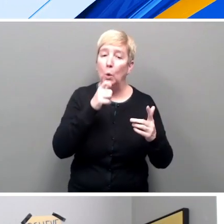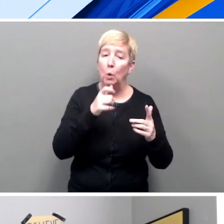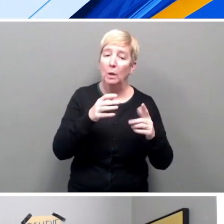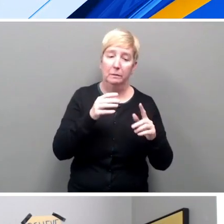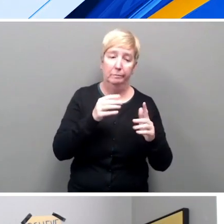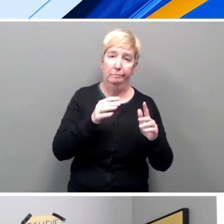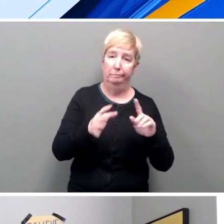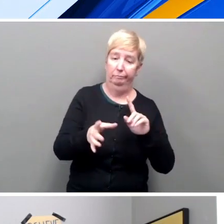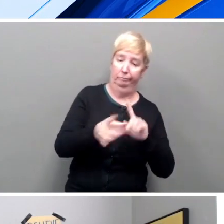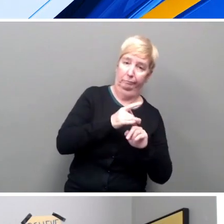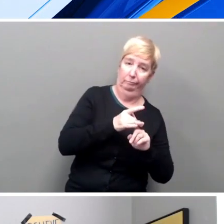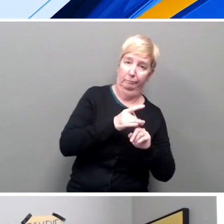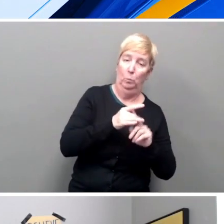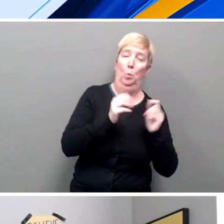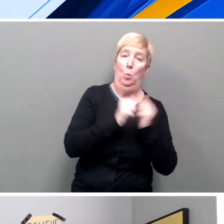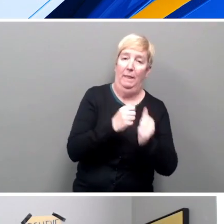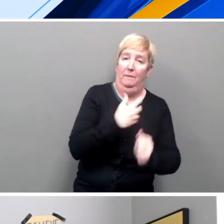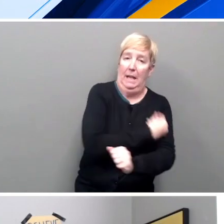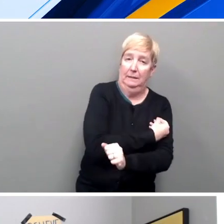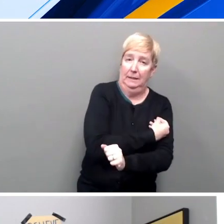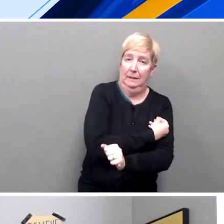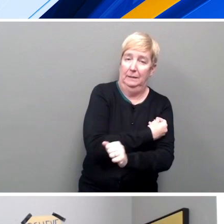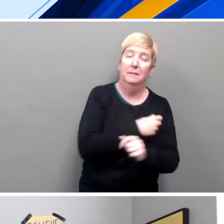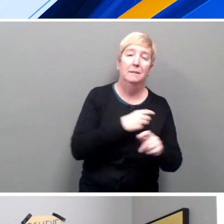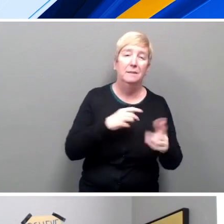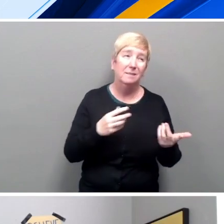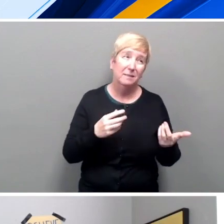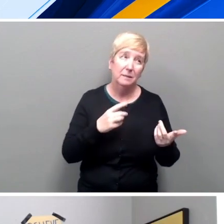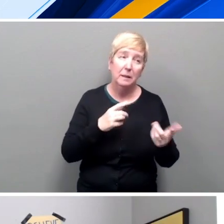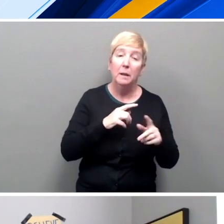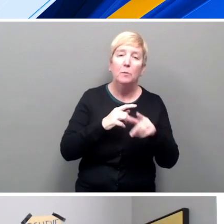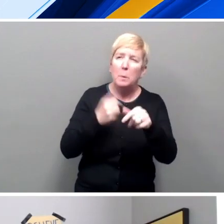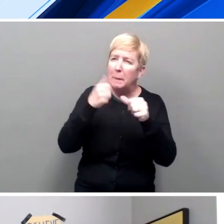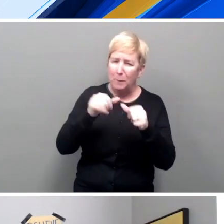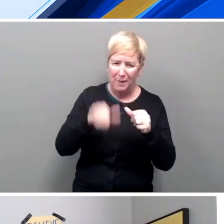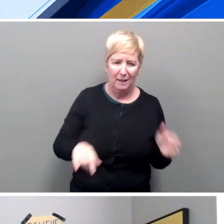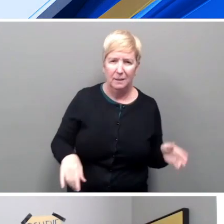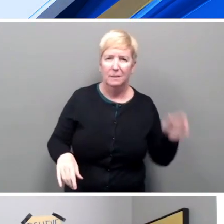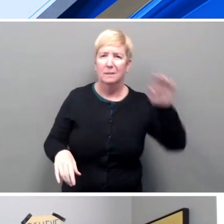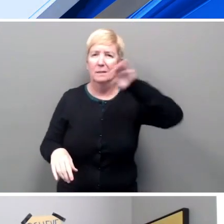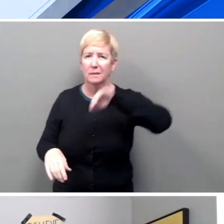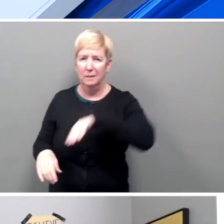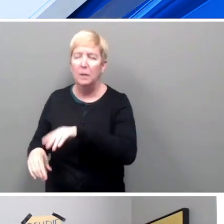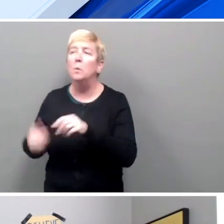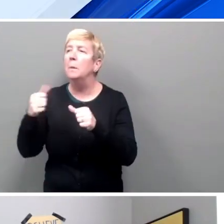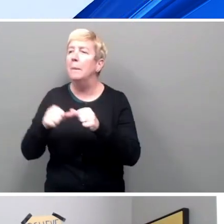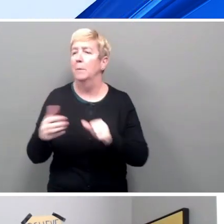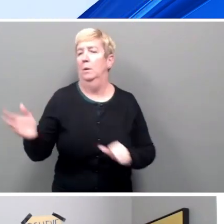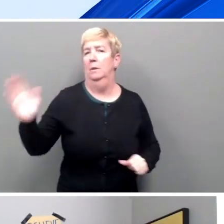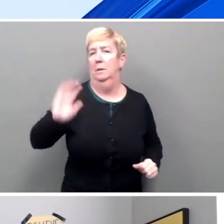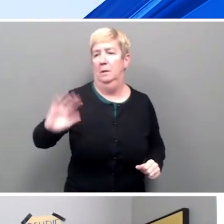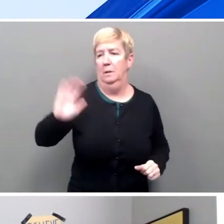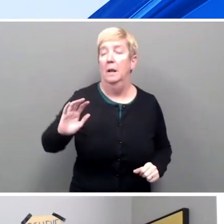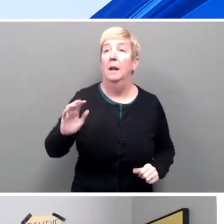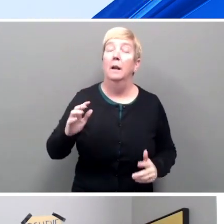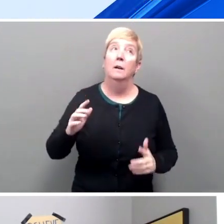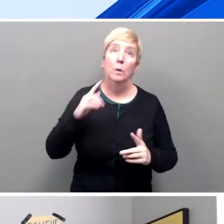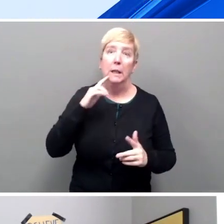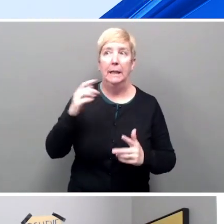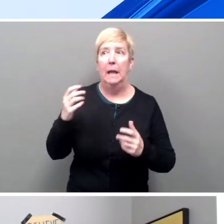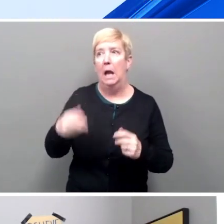bell-shaped curve now. When we started the pandemic, there were a much higher percentage of older